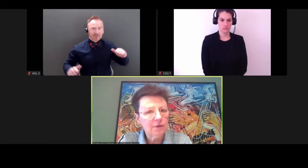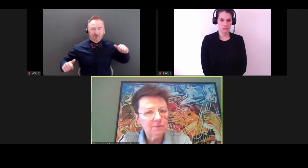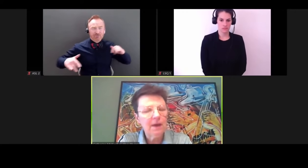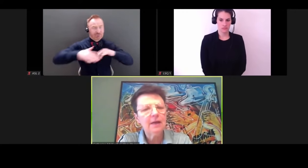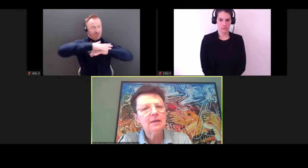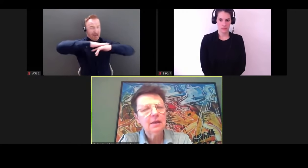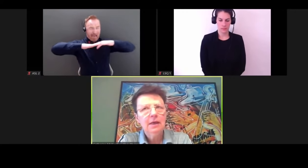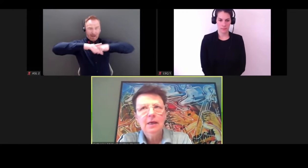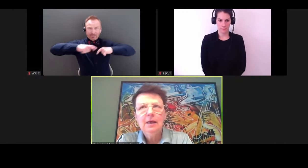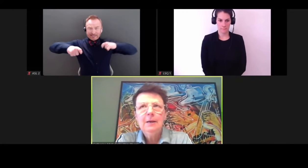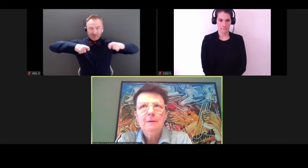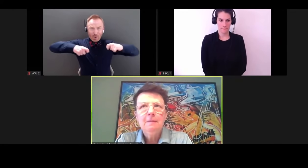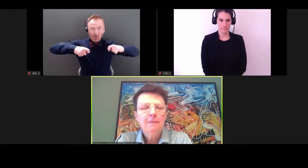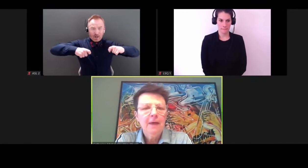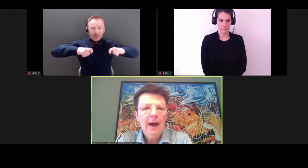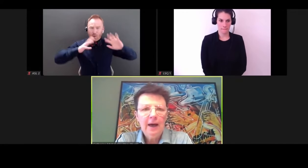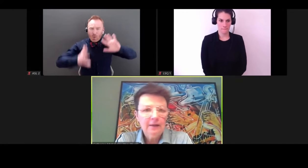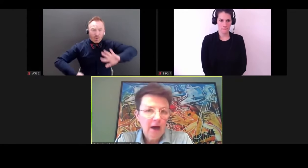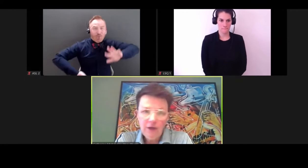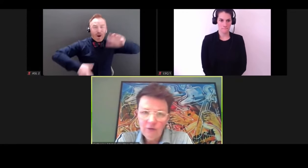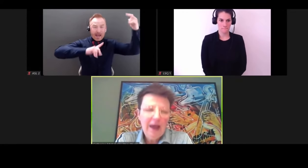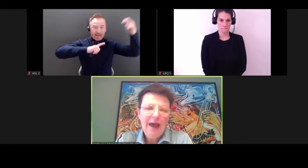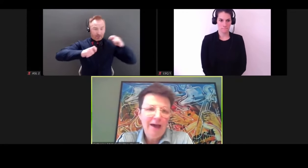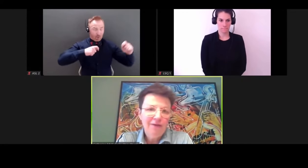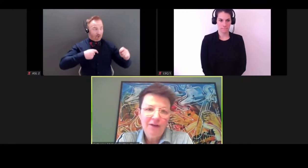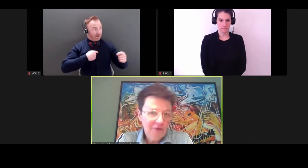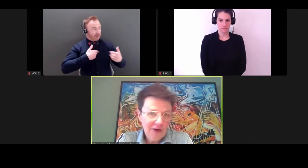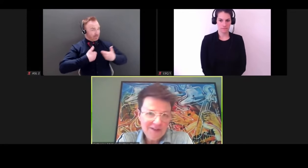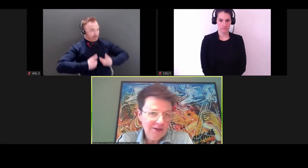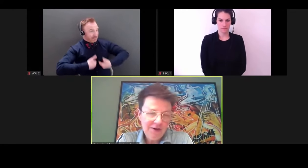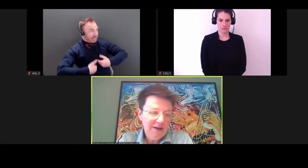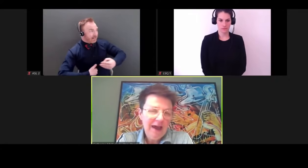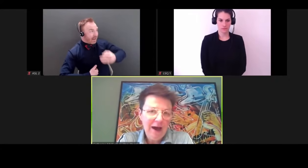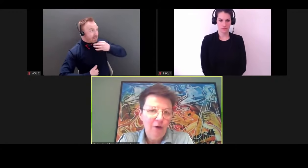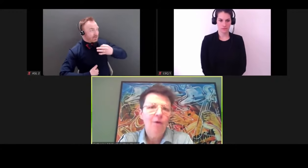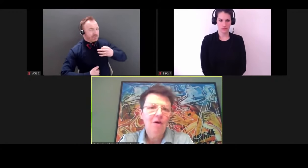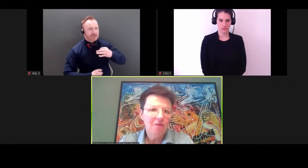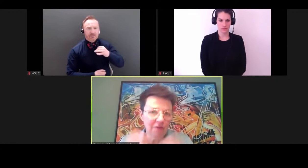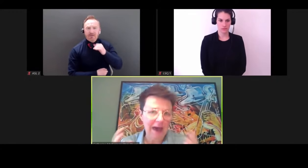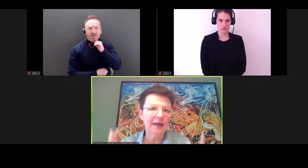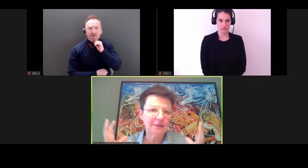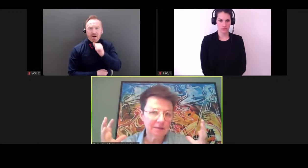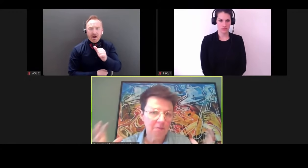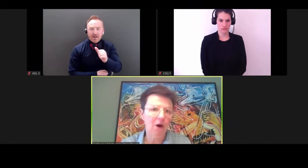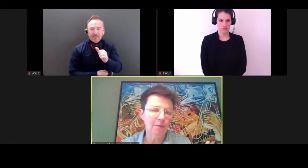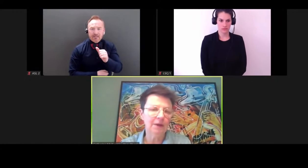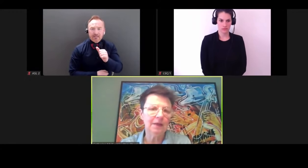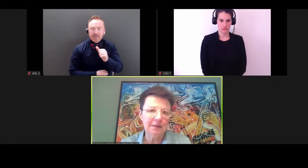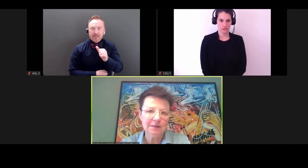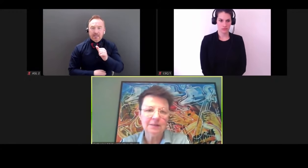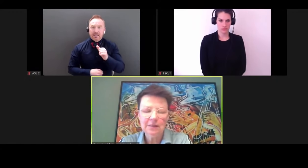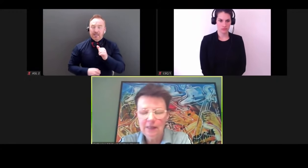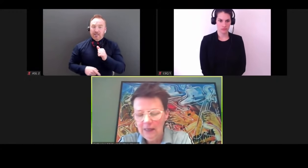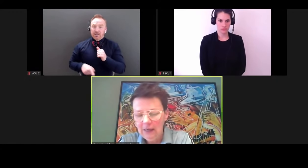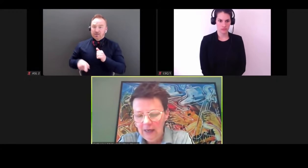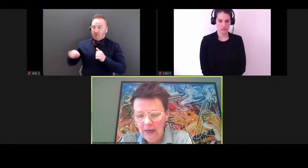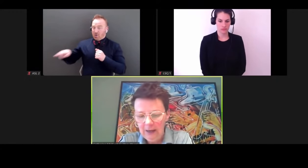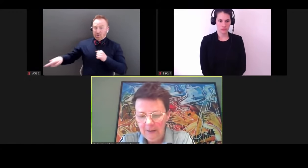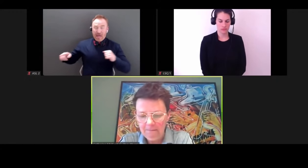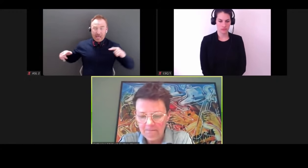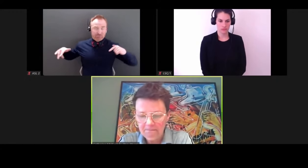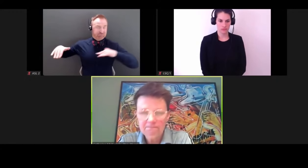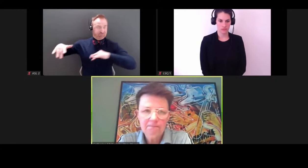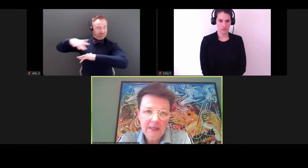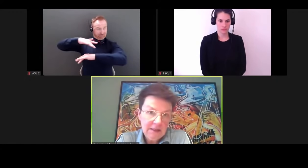and I respect that I don't have advice on how that mob is